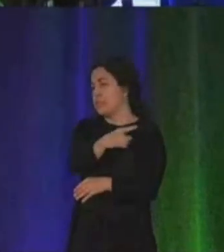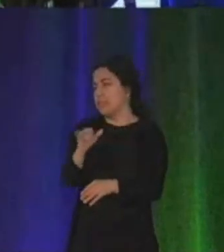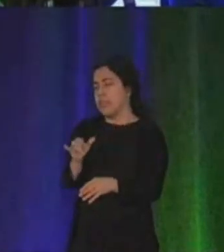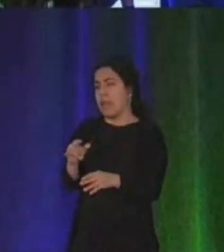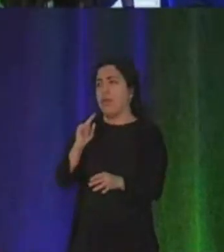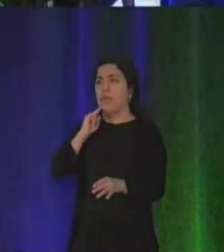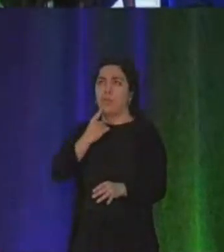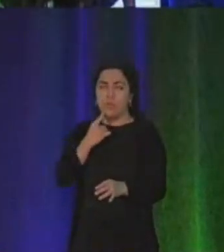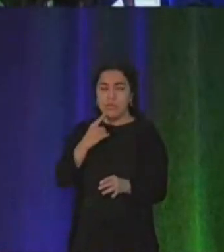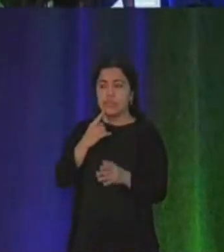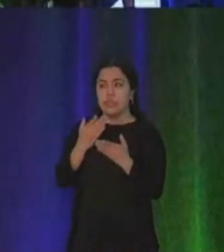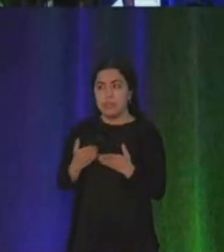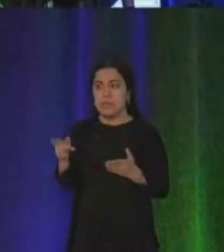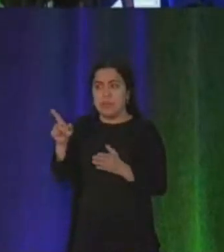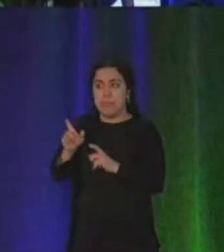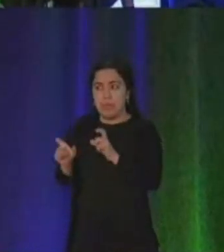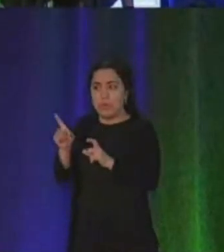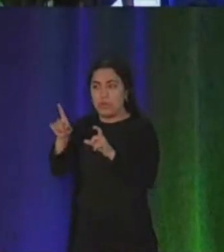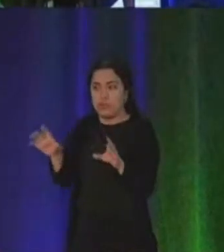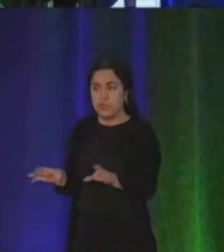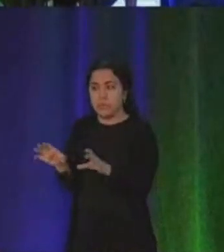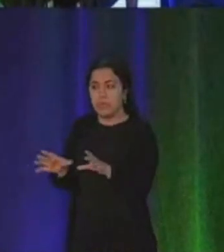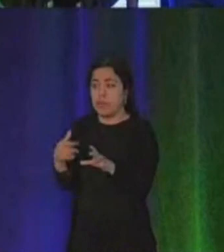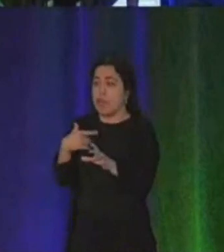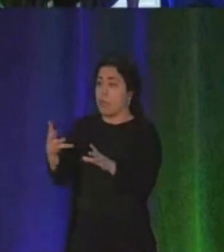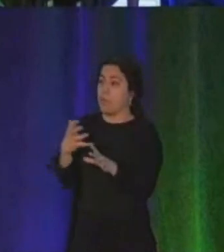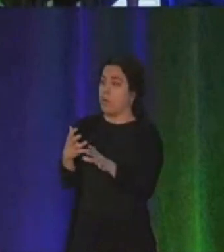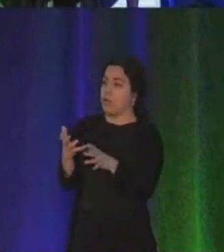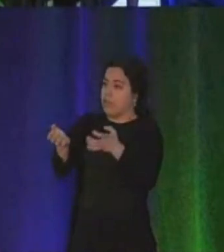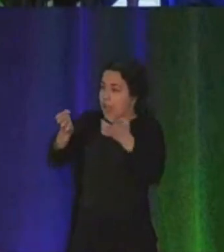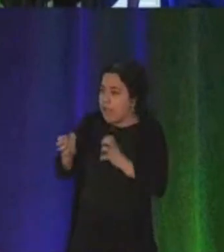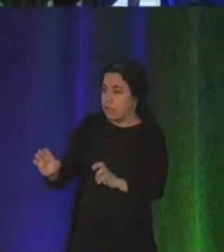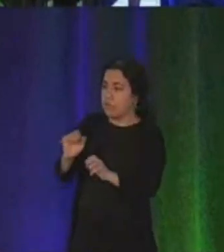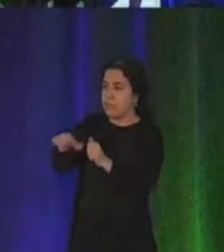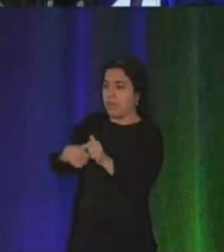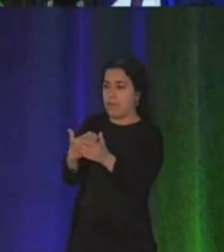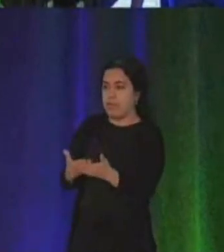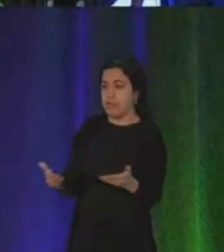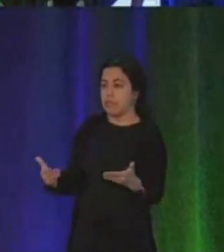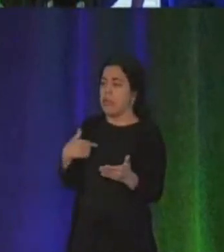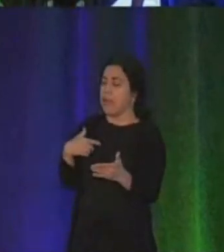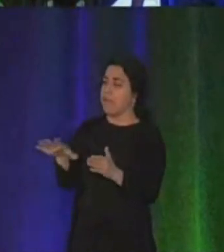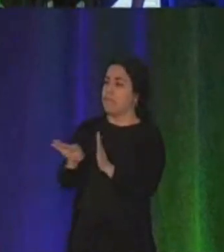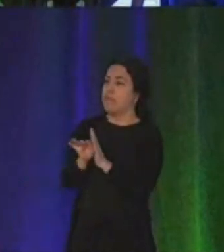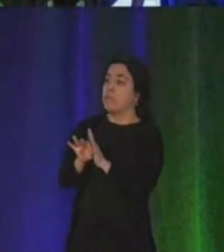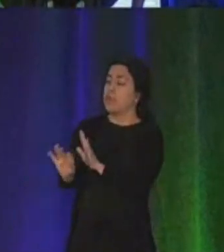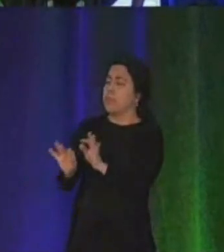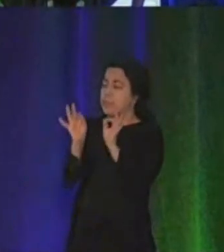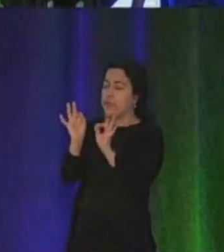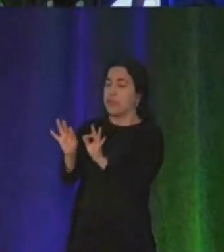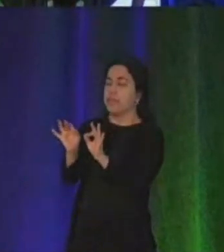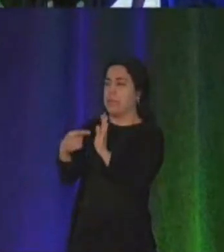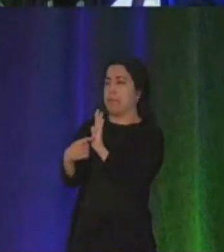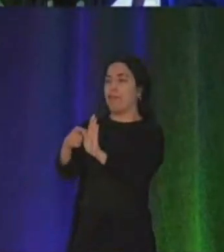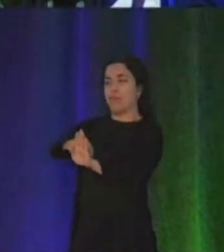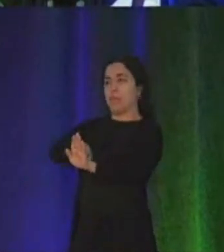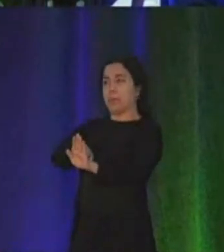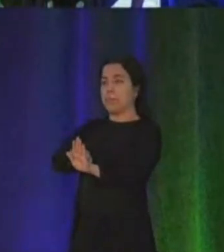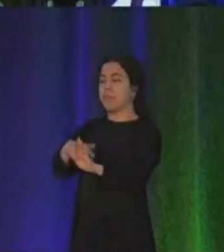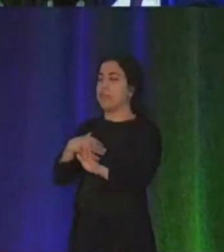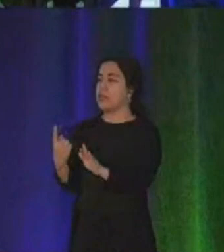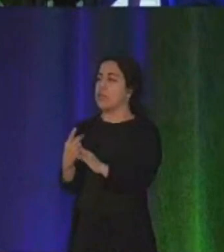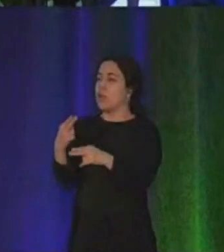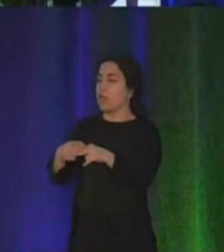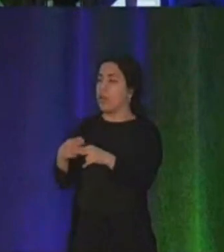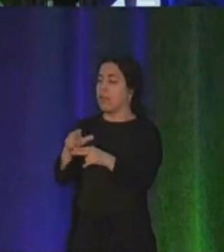serious stuff that these people are doing. And I really wanted to capture the effort behind these things. And I found the perfect metaphor. There is something called